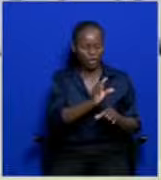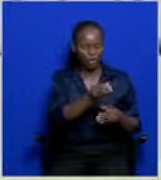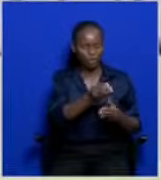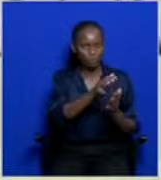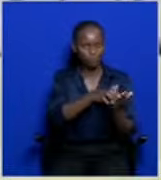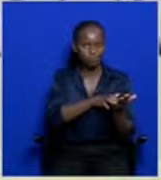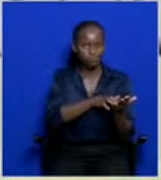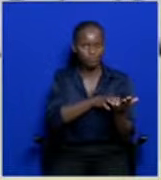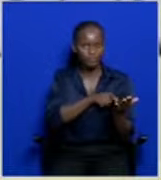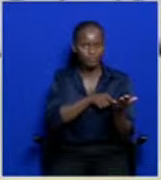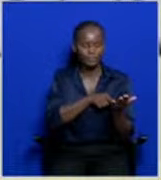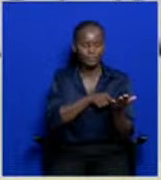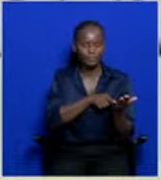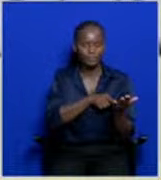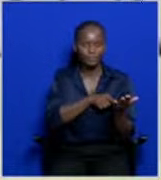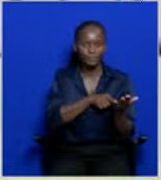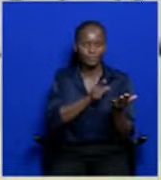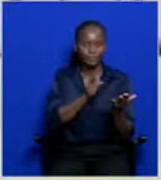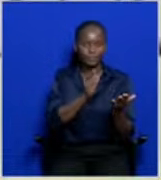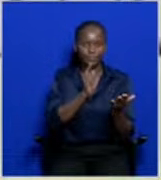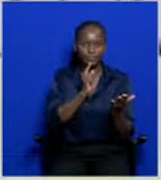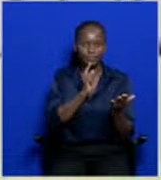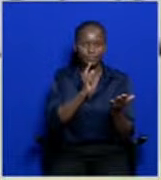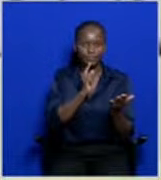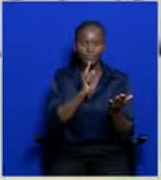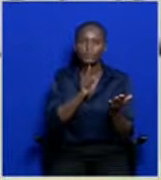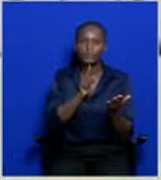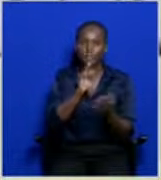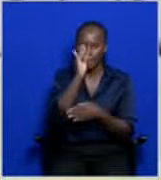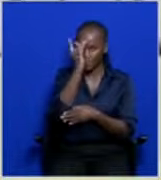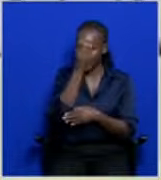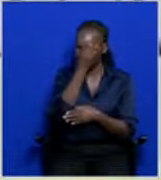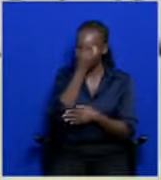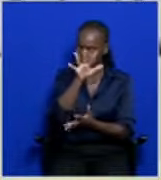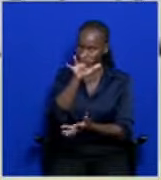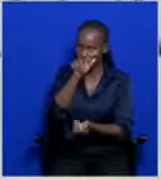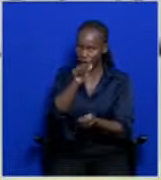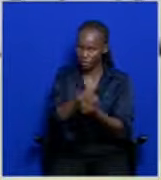about the summary of the incident, which I summarize and take the